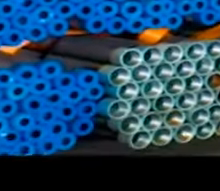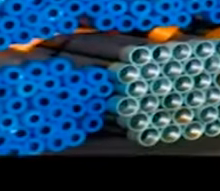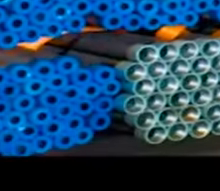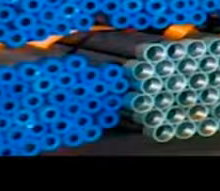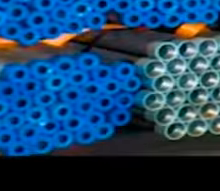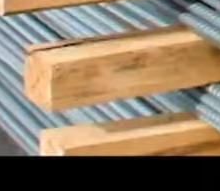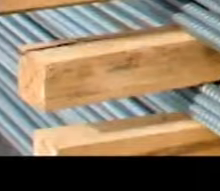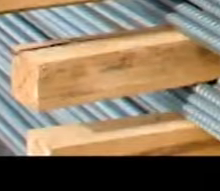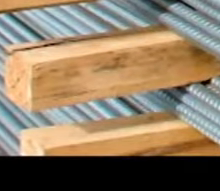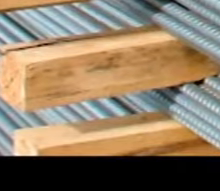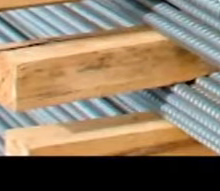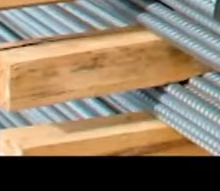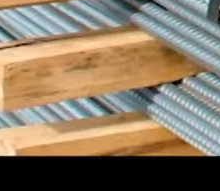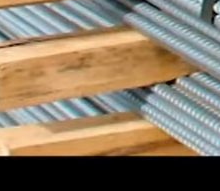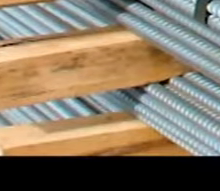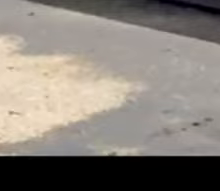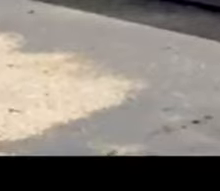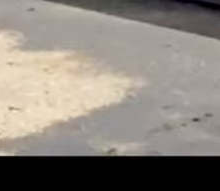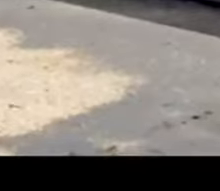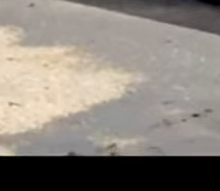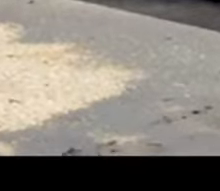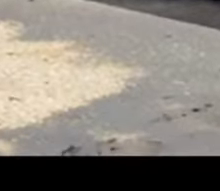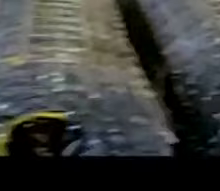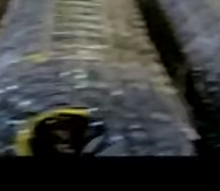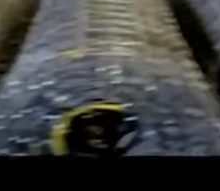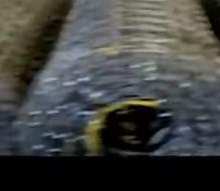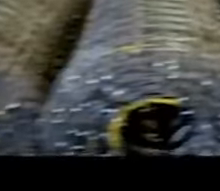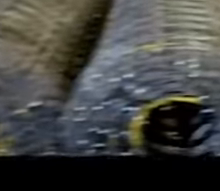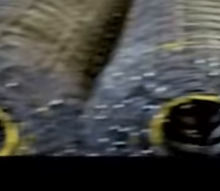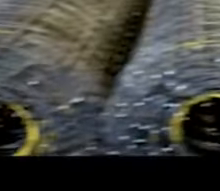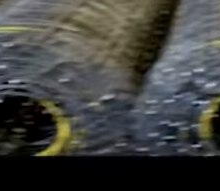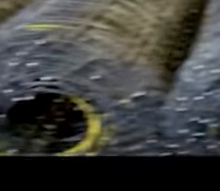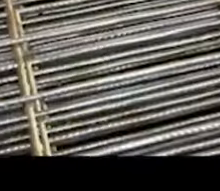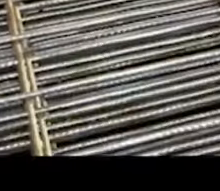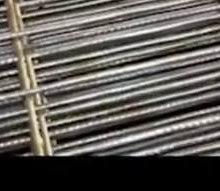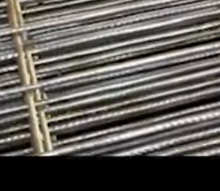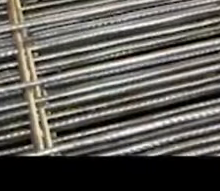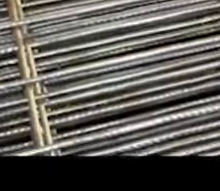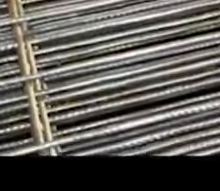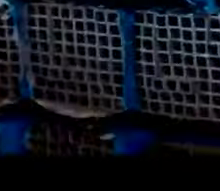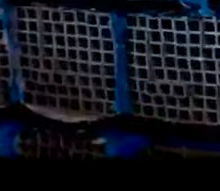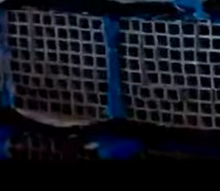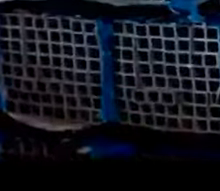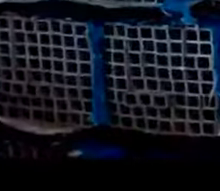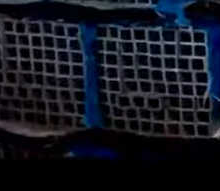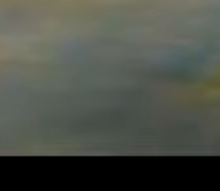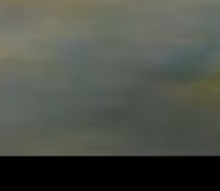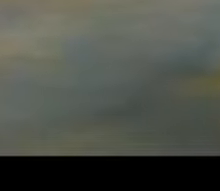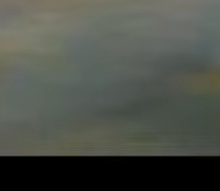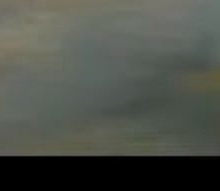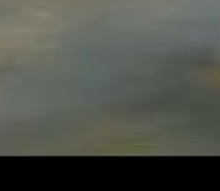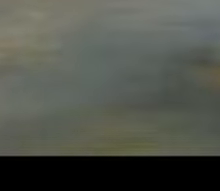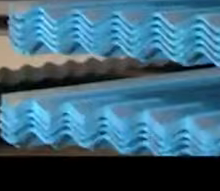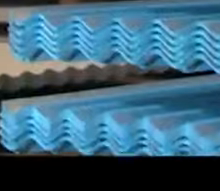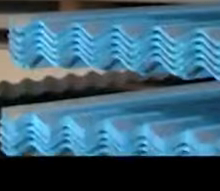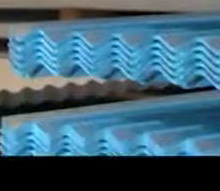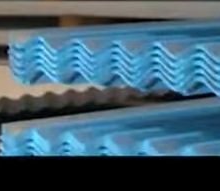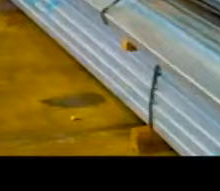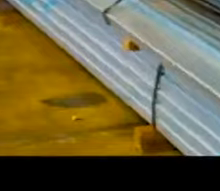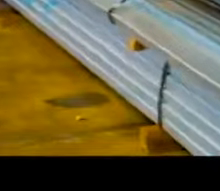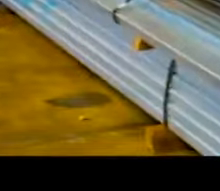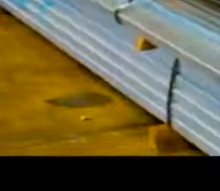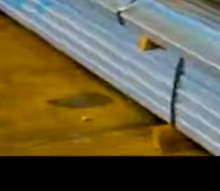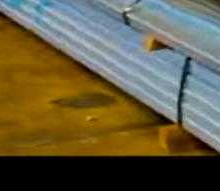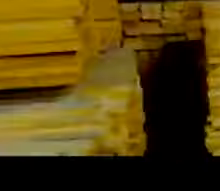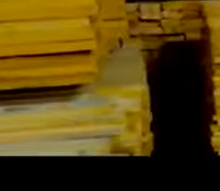projects. Let's build together with rebars and beams, BRC coils and mats, RHS and angles, roofing sheets